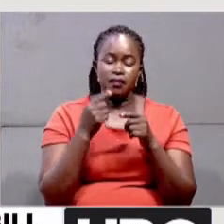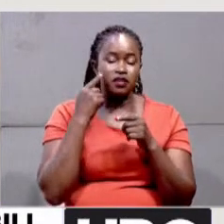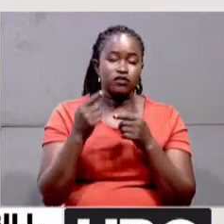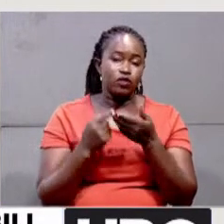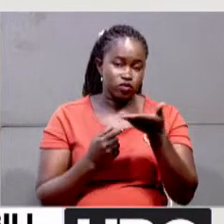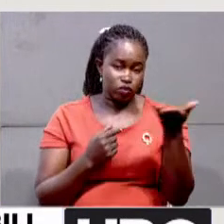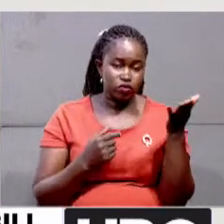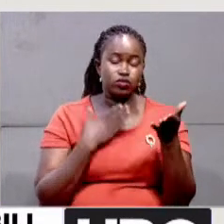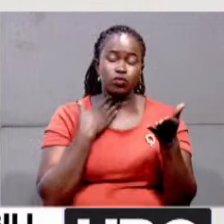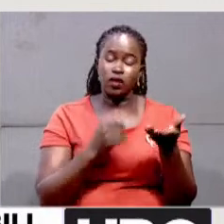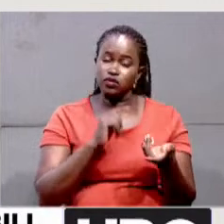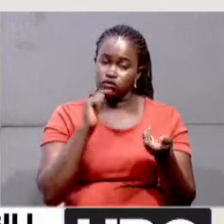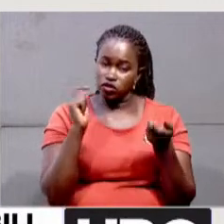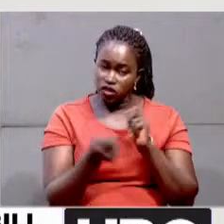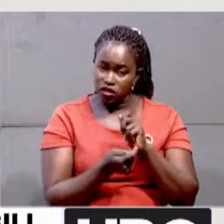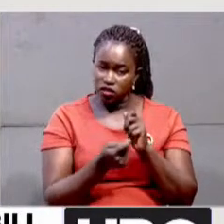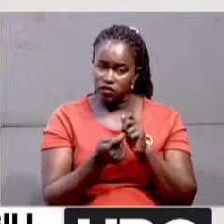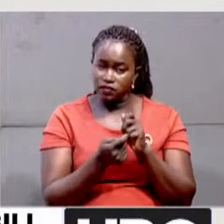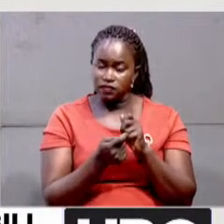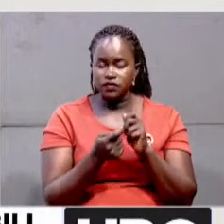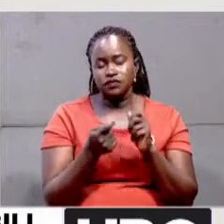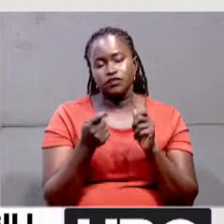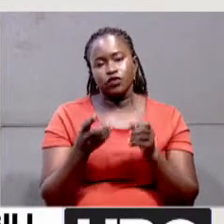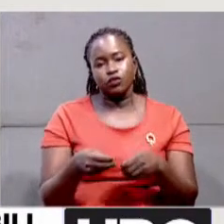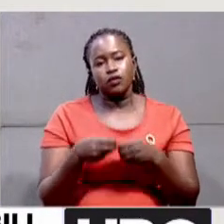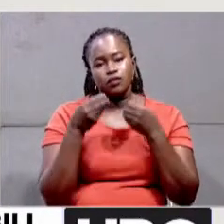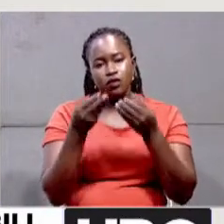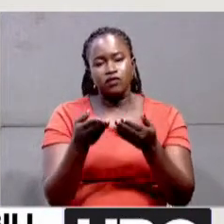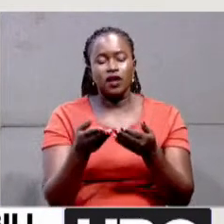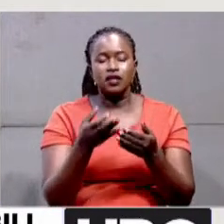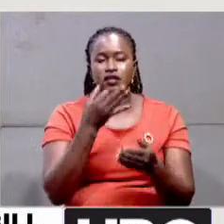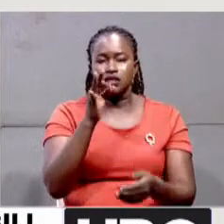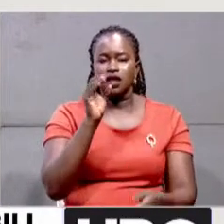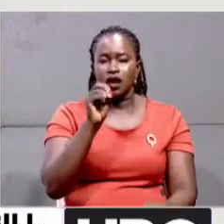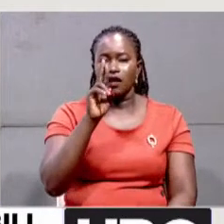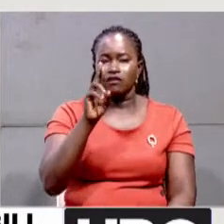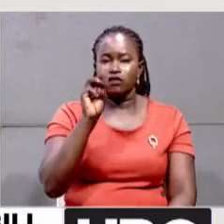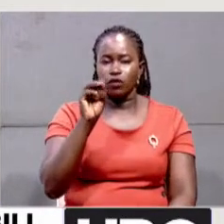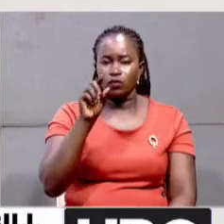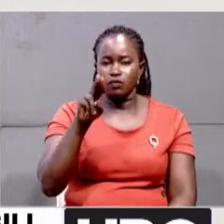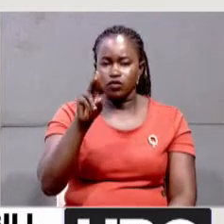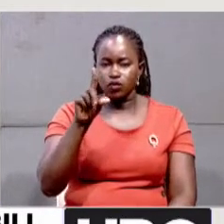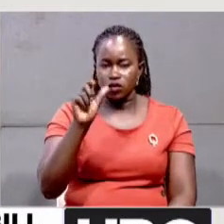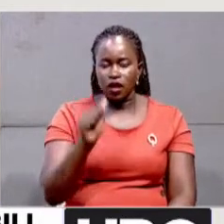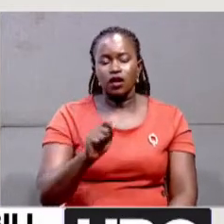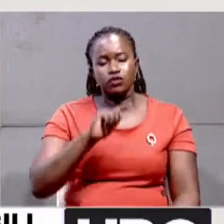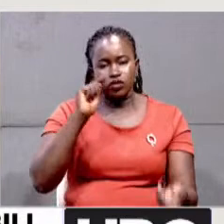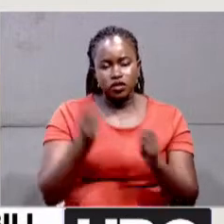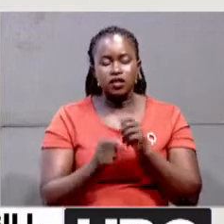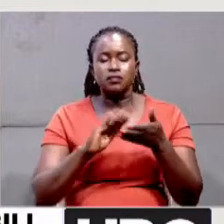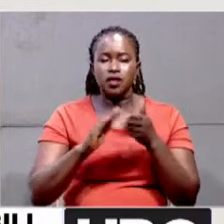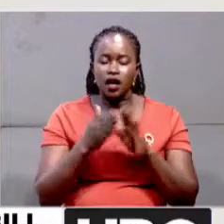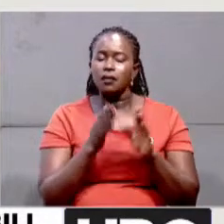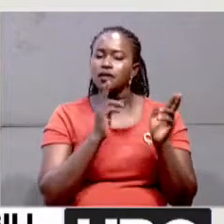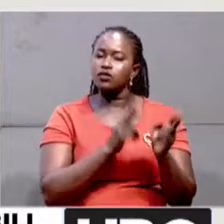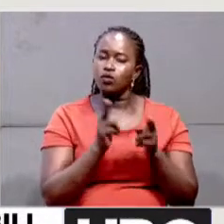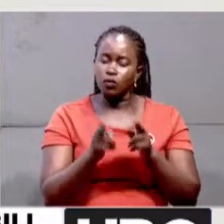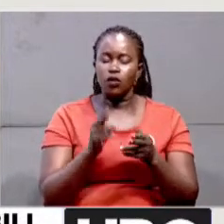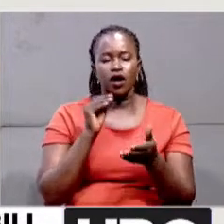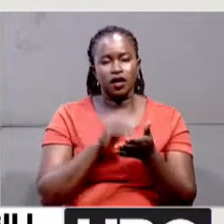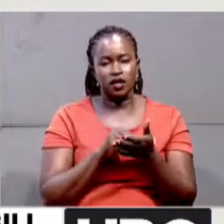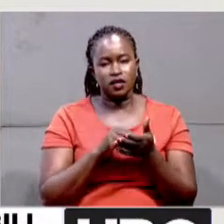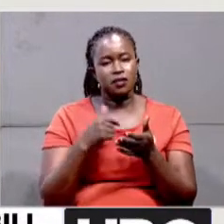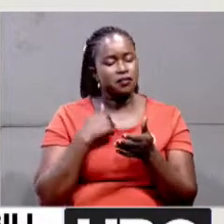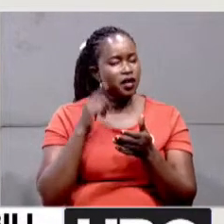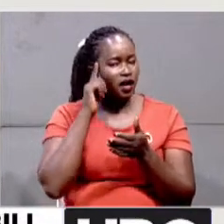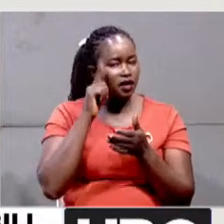who want to change, provide a formula through which they can change to becoming normal again, I